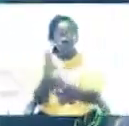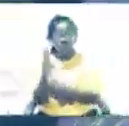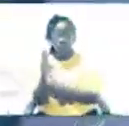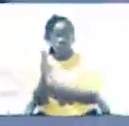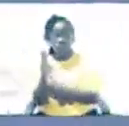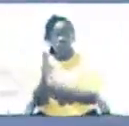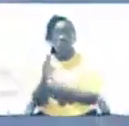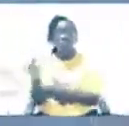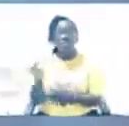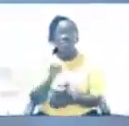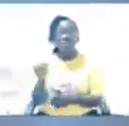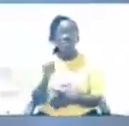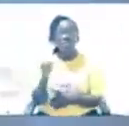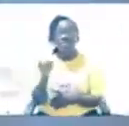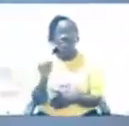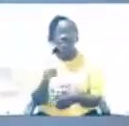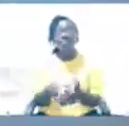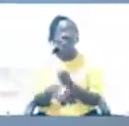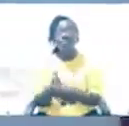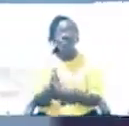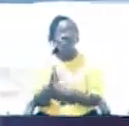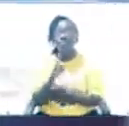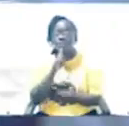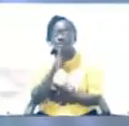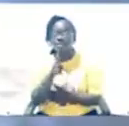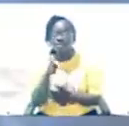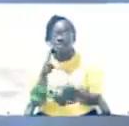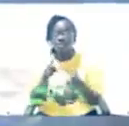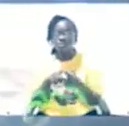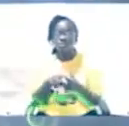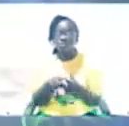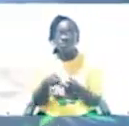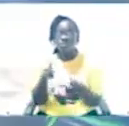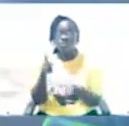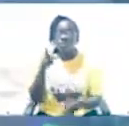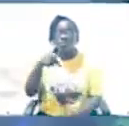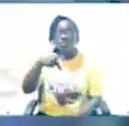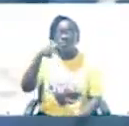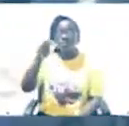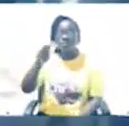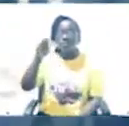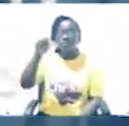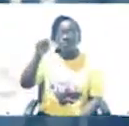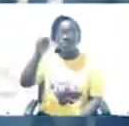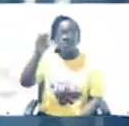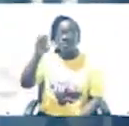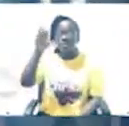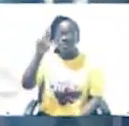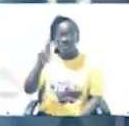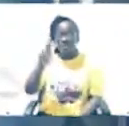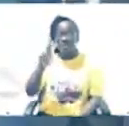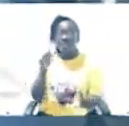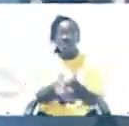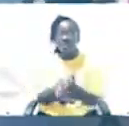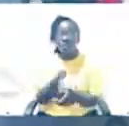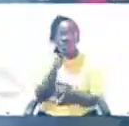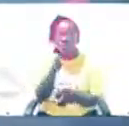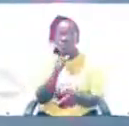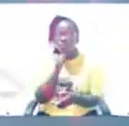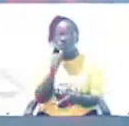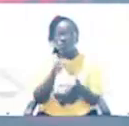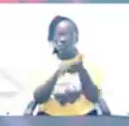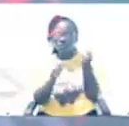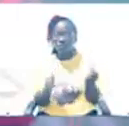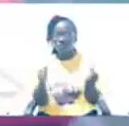same I am. He said to Peter, do you not believe that I am he? I am the